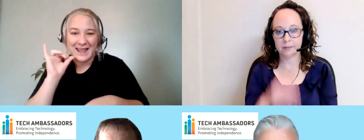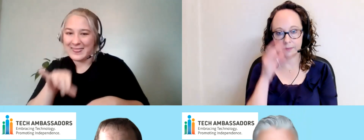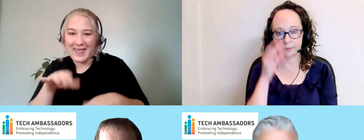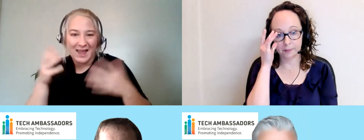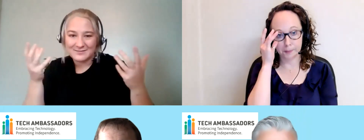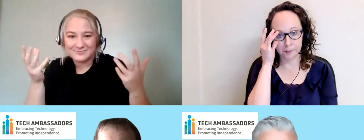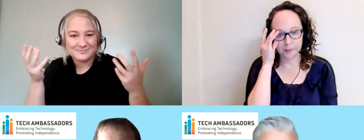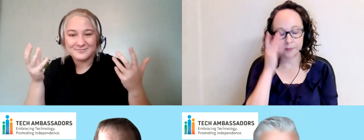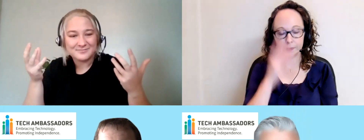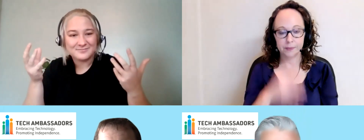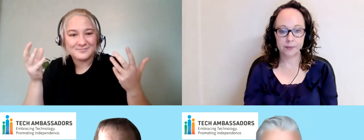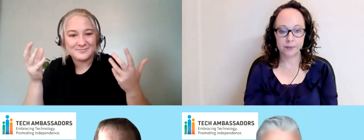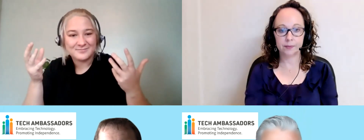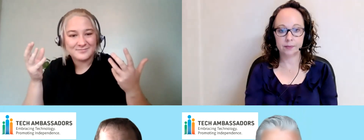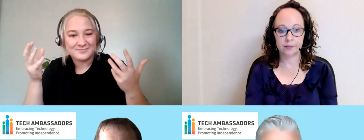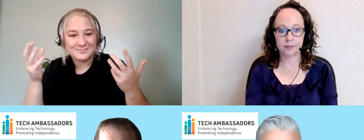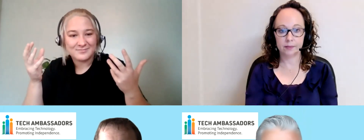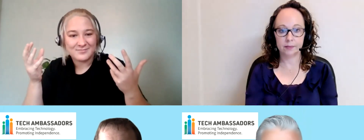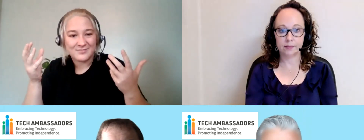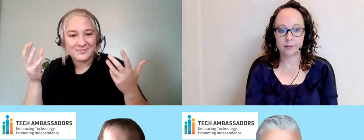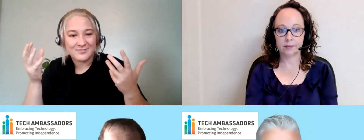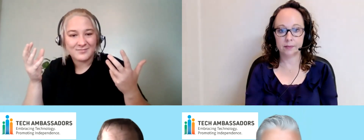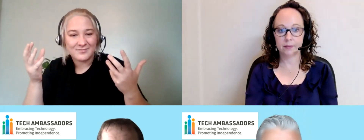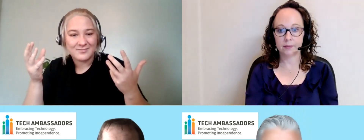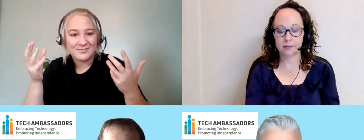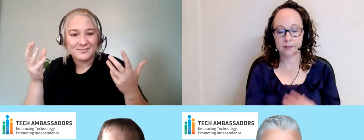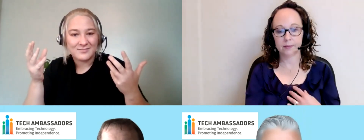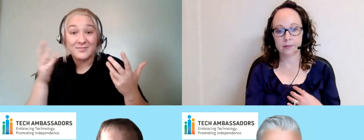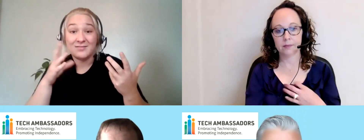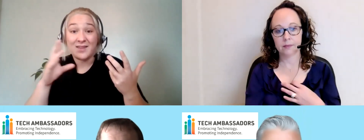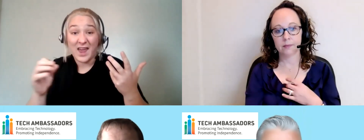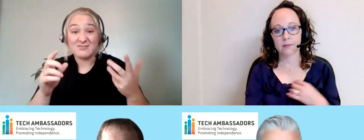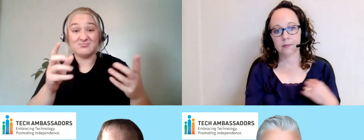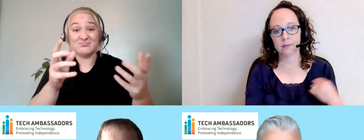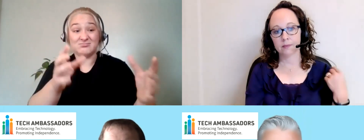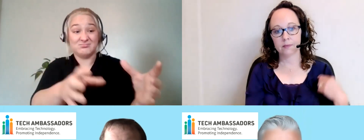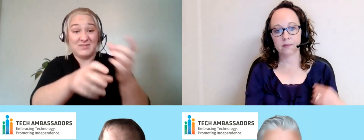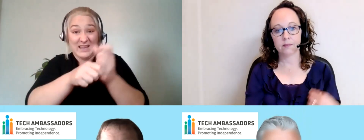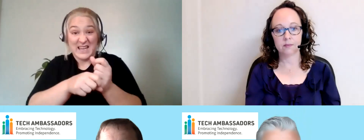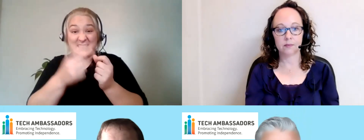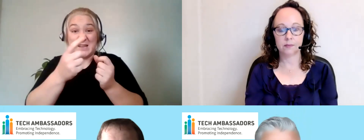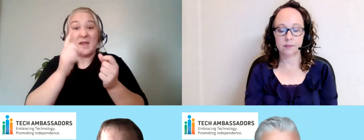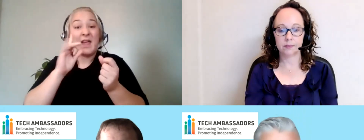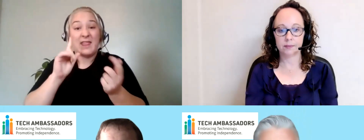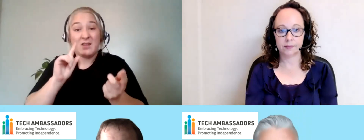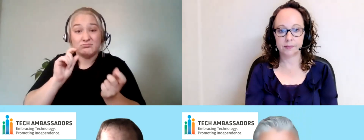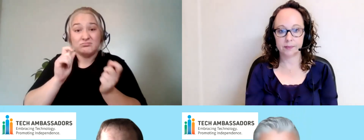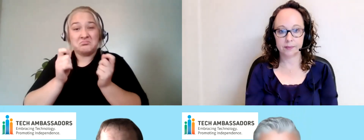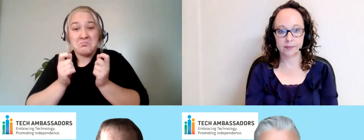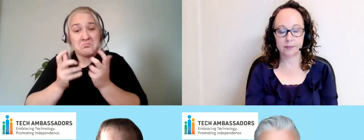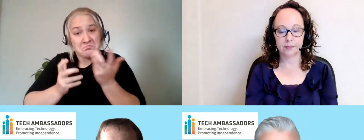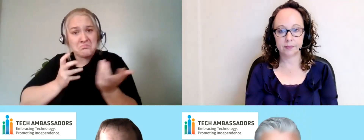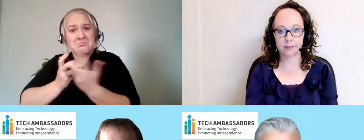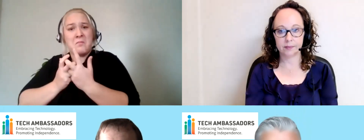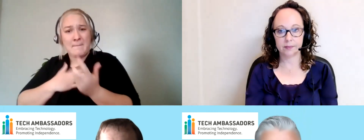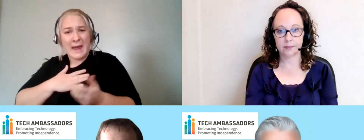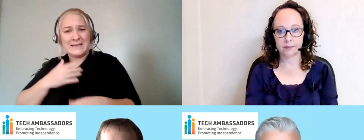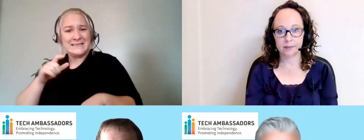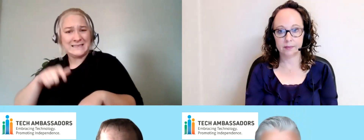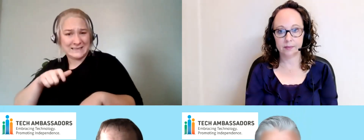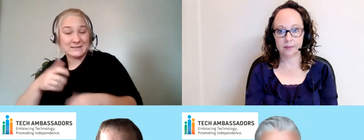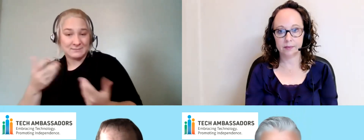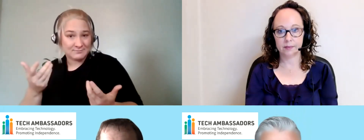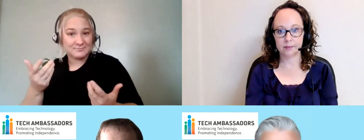and like adapt it to your needs. Like